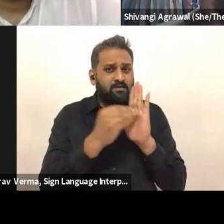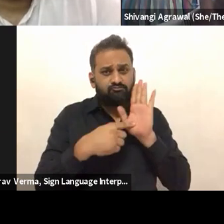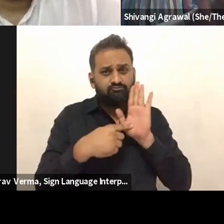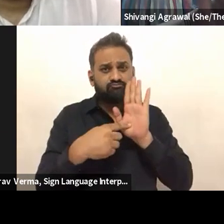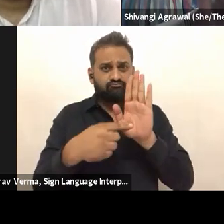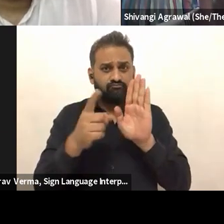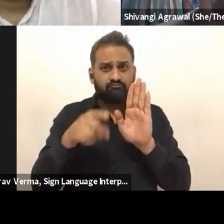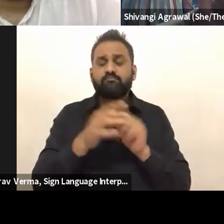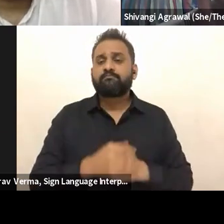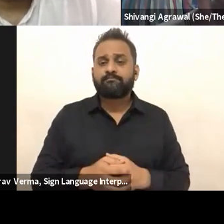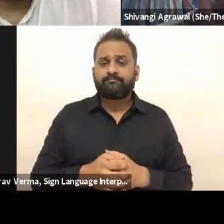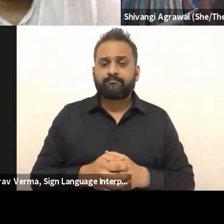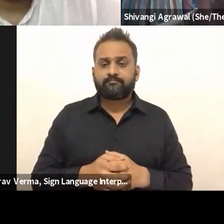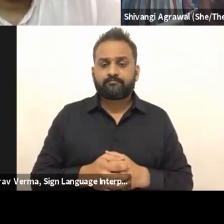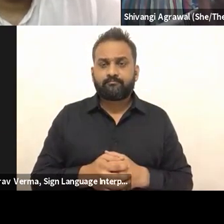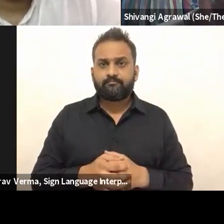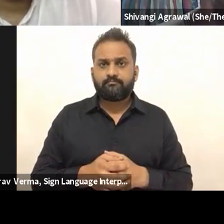here that like